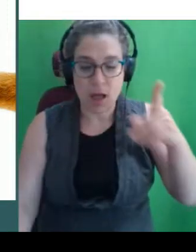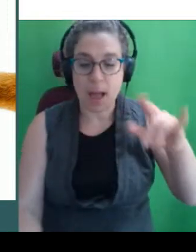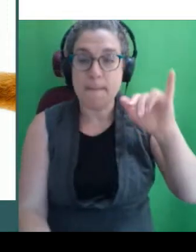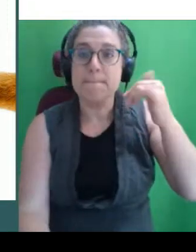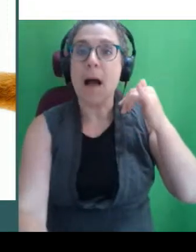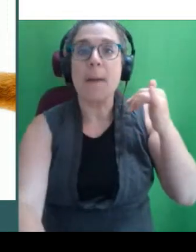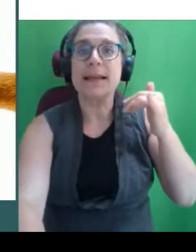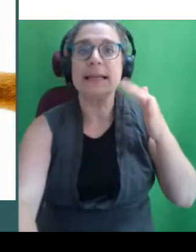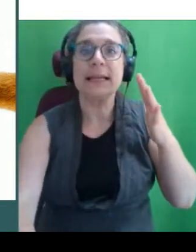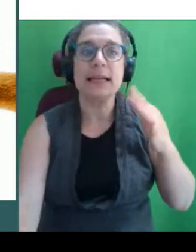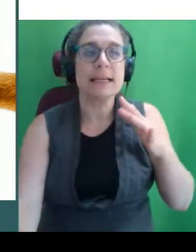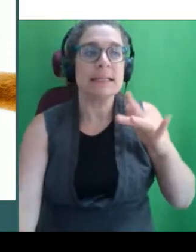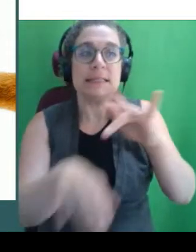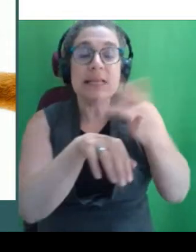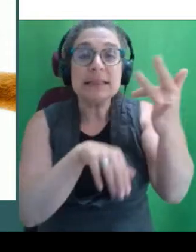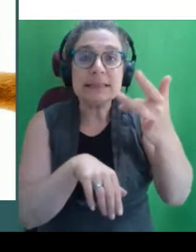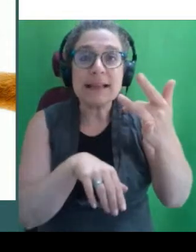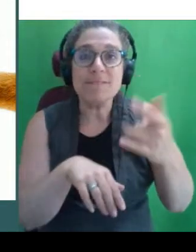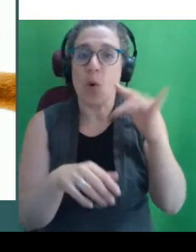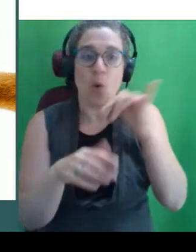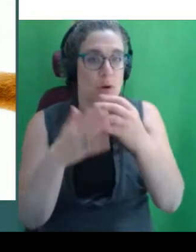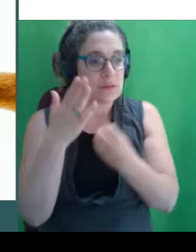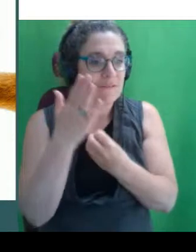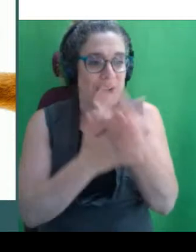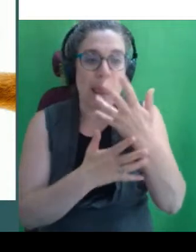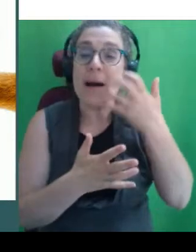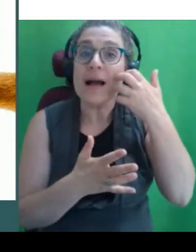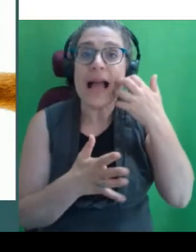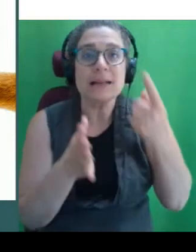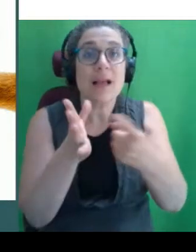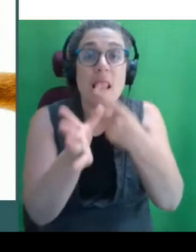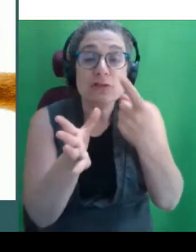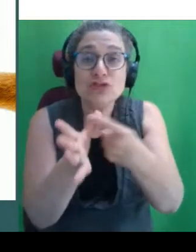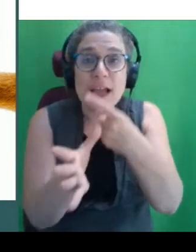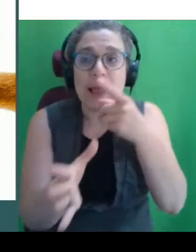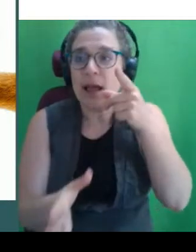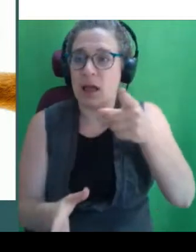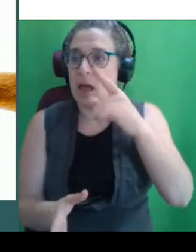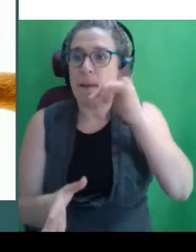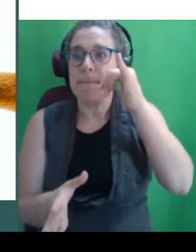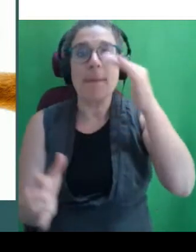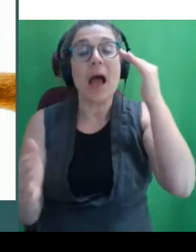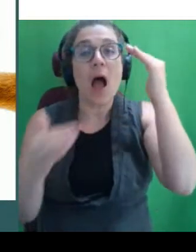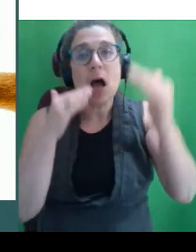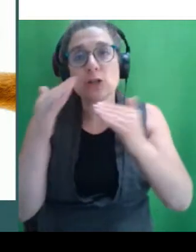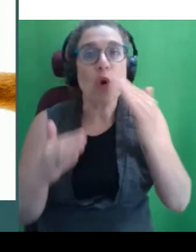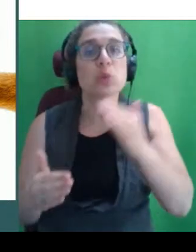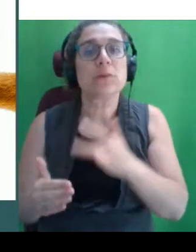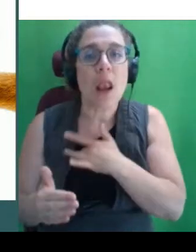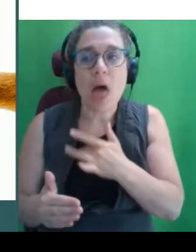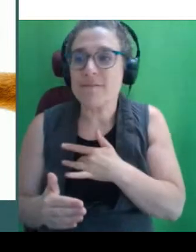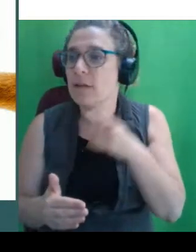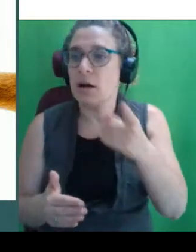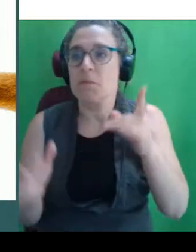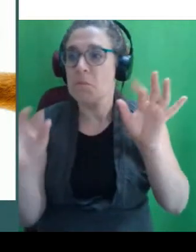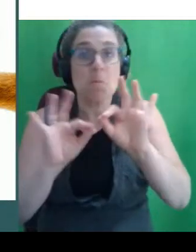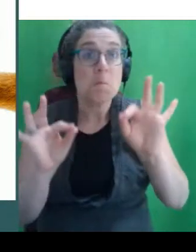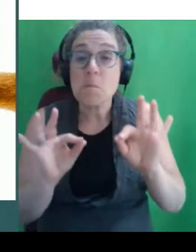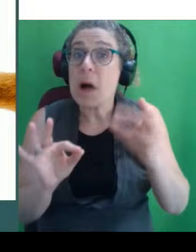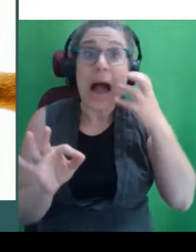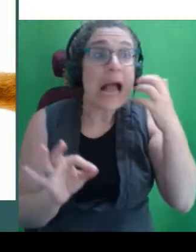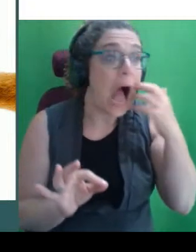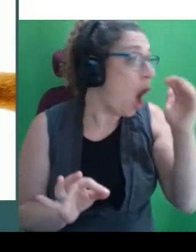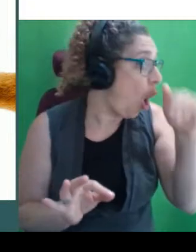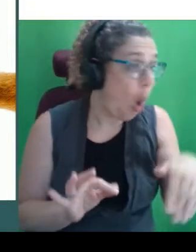develop cat allergy, have gone on to in adult life and not had cats in the home, and then they've come